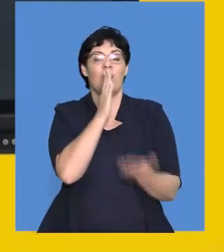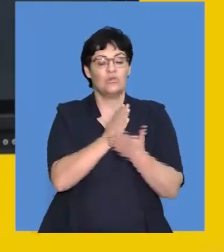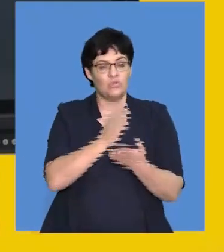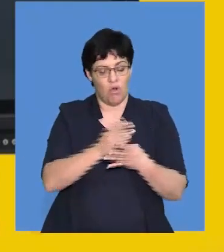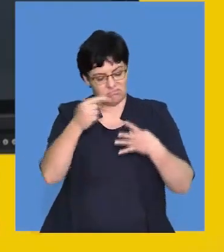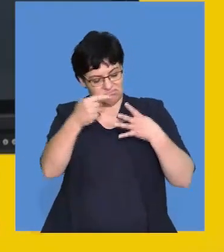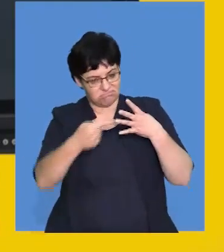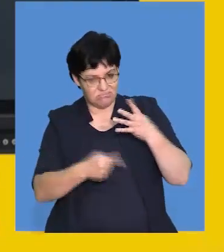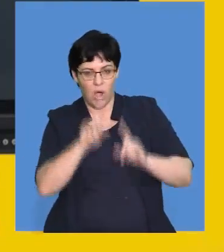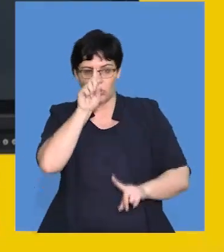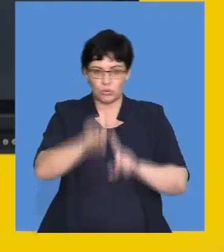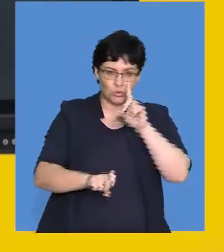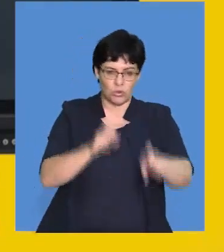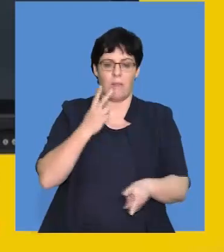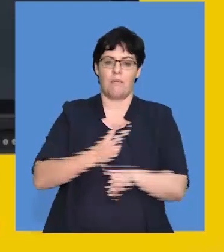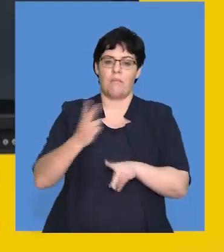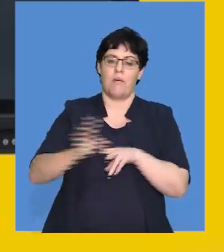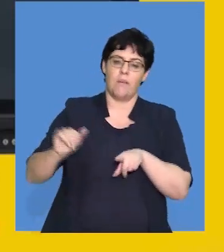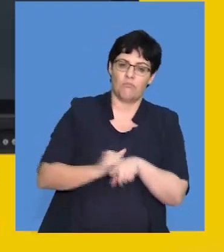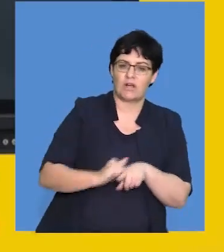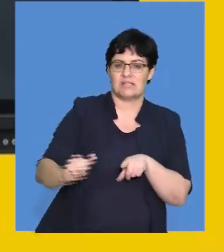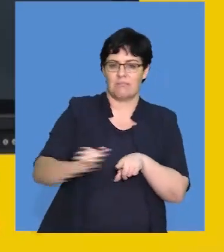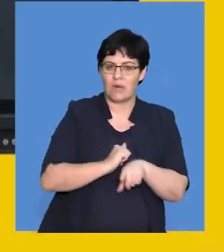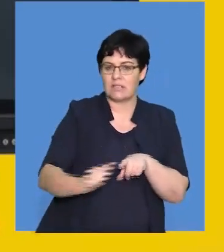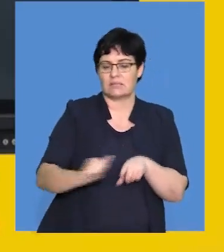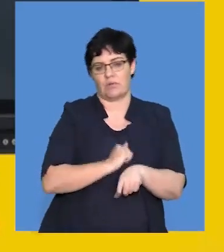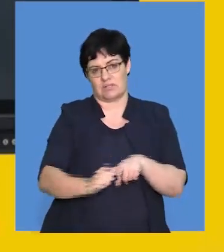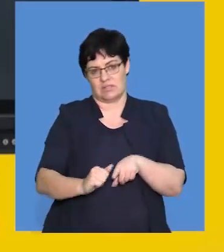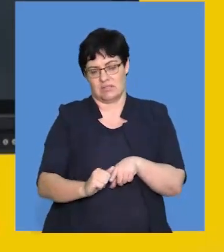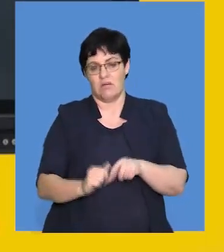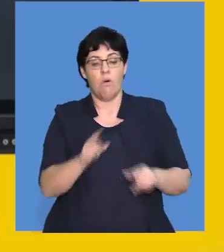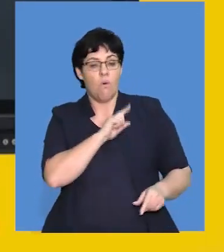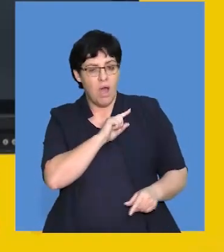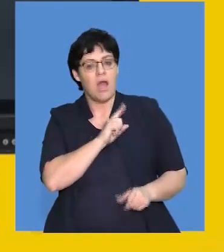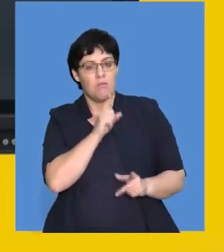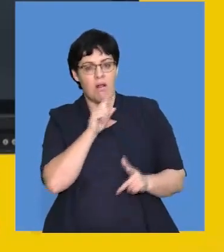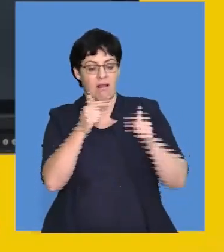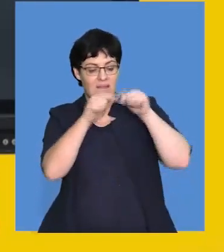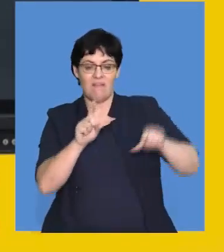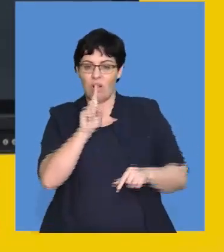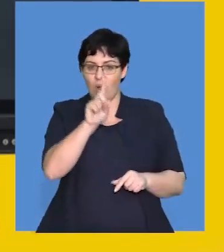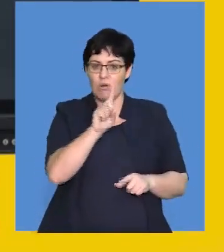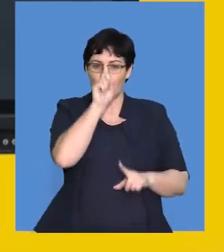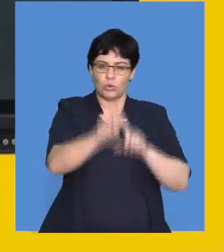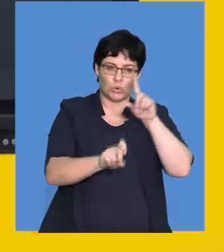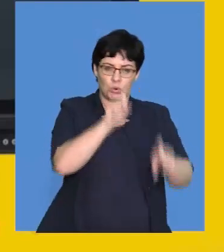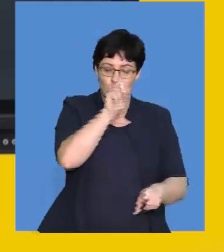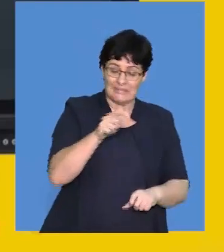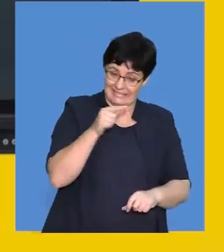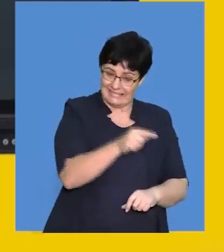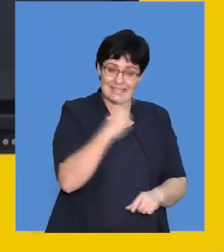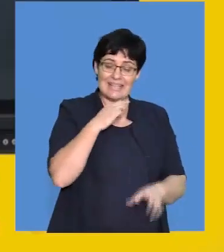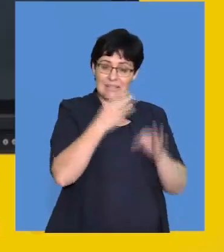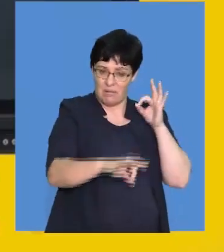that all these questions you practice as much as possible to ensure that these level 1 questions that we